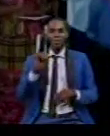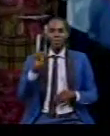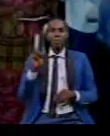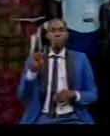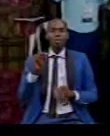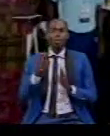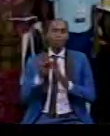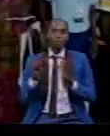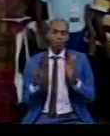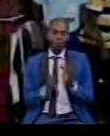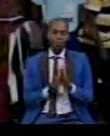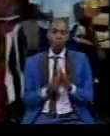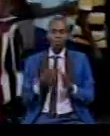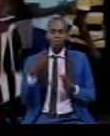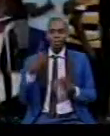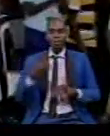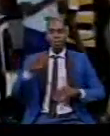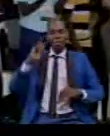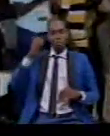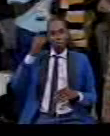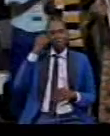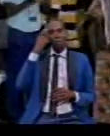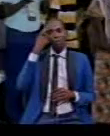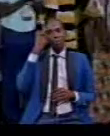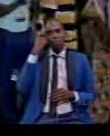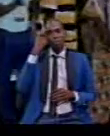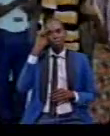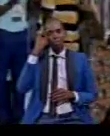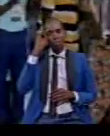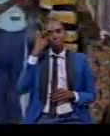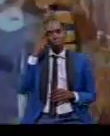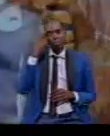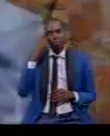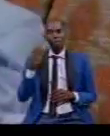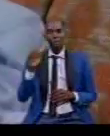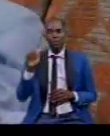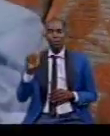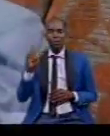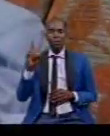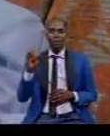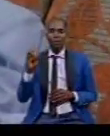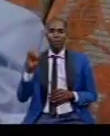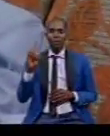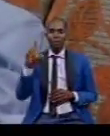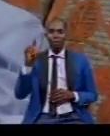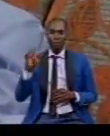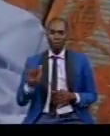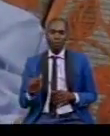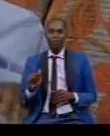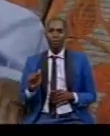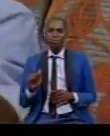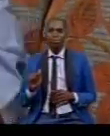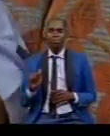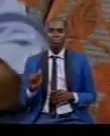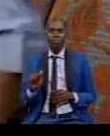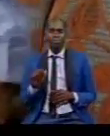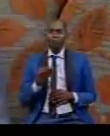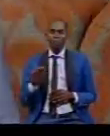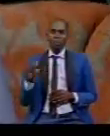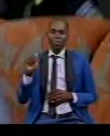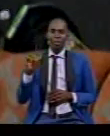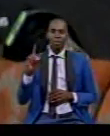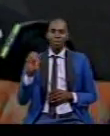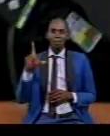away the spirit of death out of our lives, because he comes and he brings